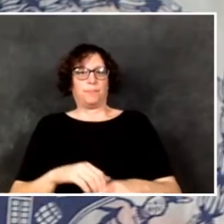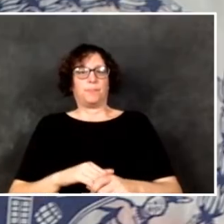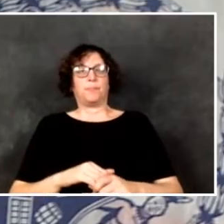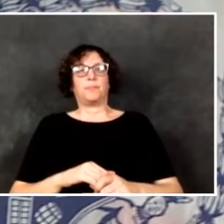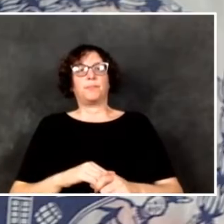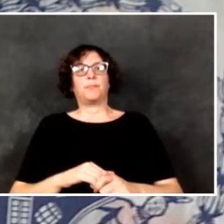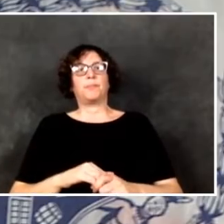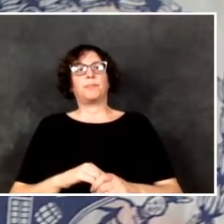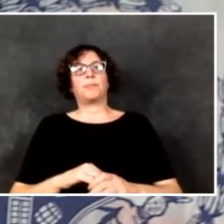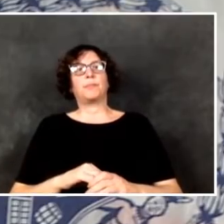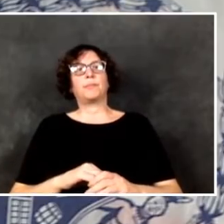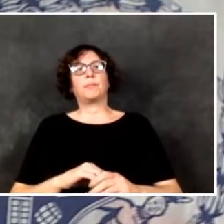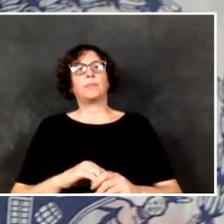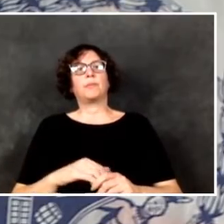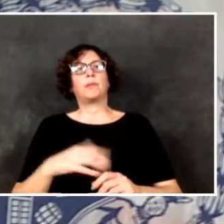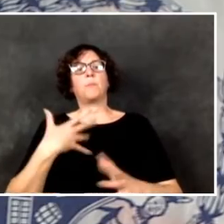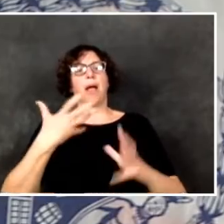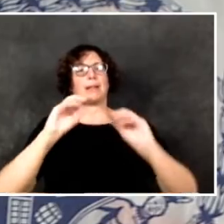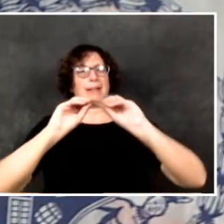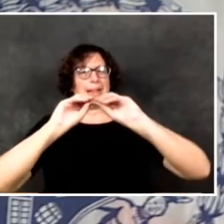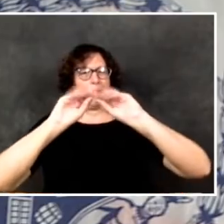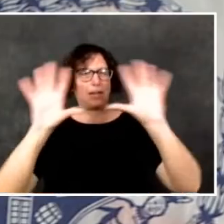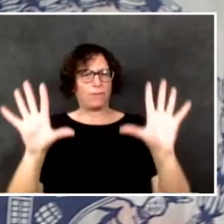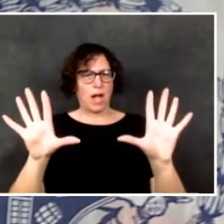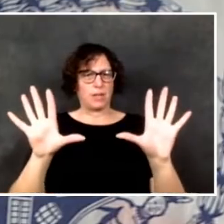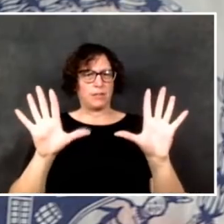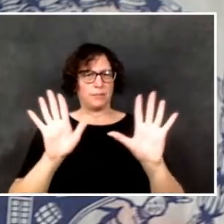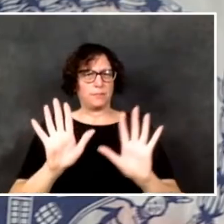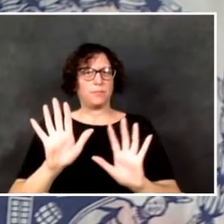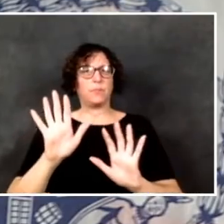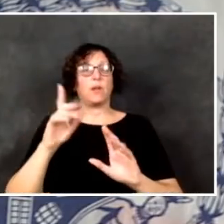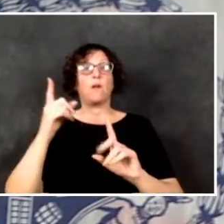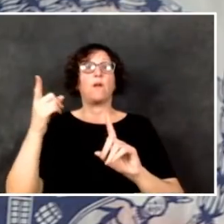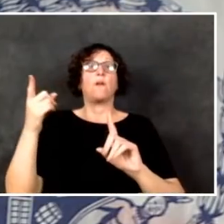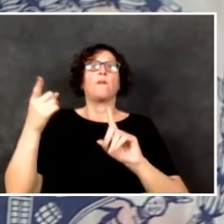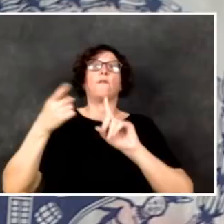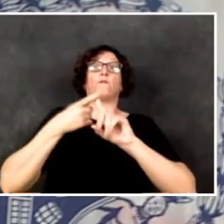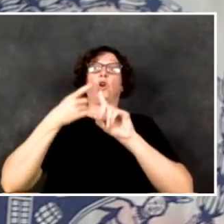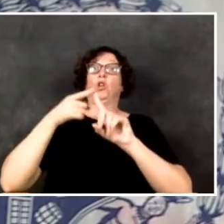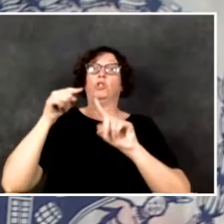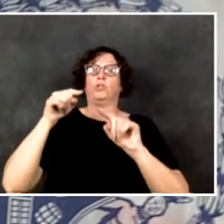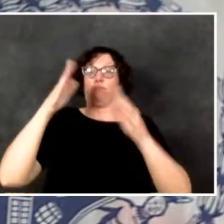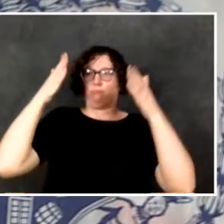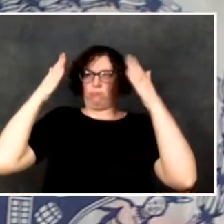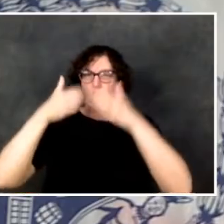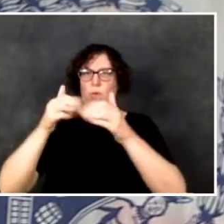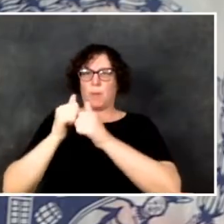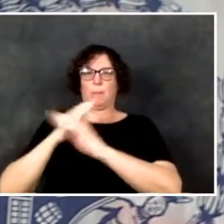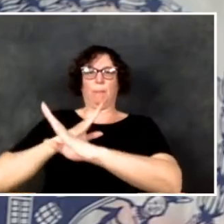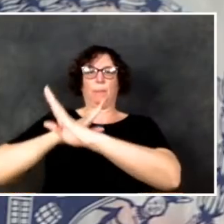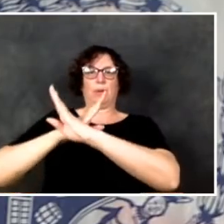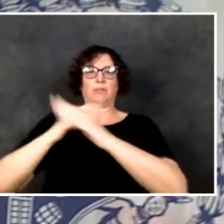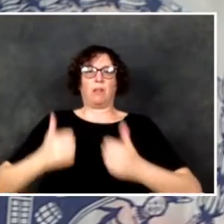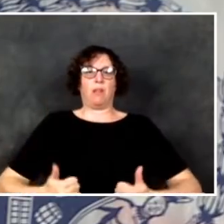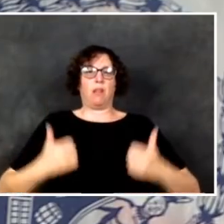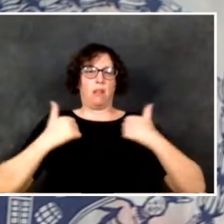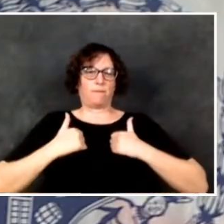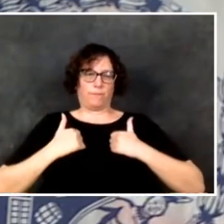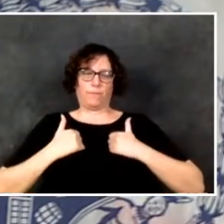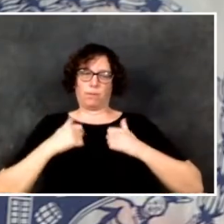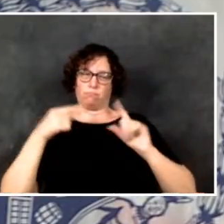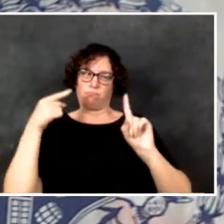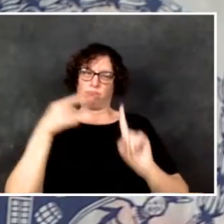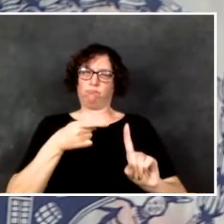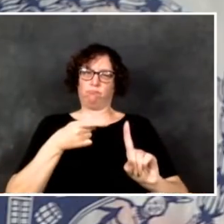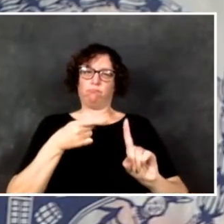want to be very, very clear that the job one is to protect lives, And I don't want any city worker who is in a compromised